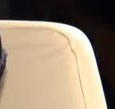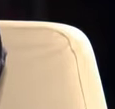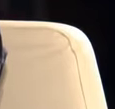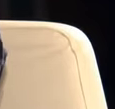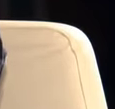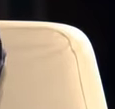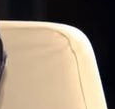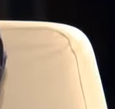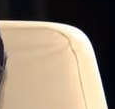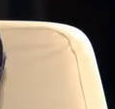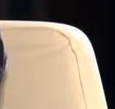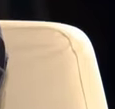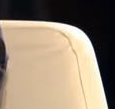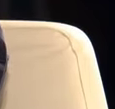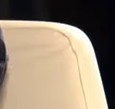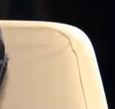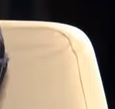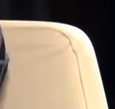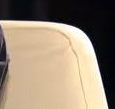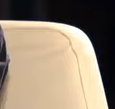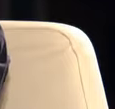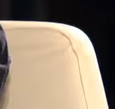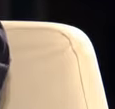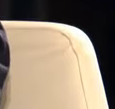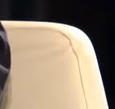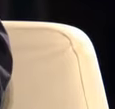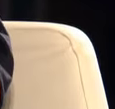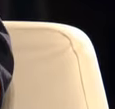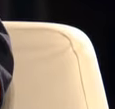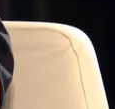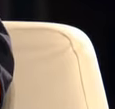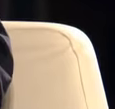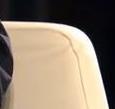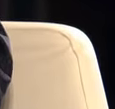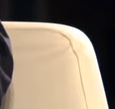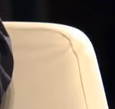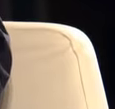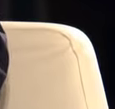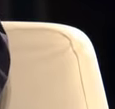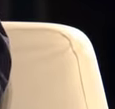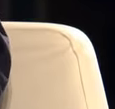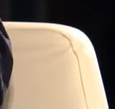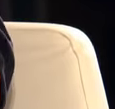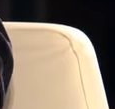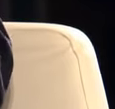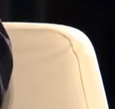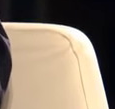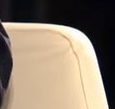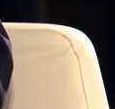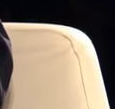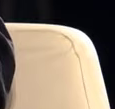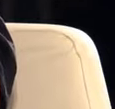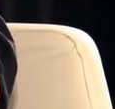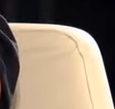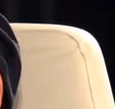last one, work in solidarity with groups that are far away from what you think you would work with. We work with the largest, oldest